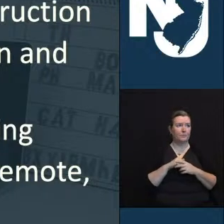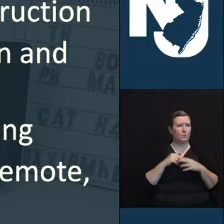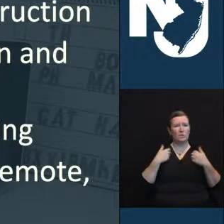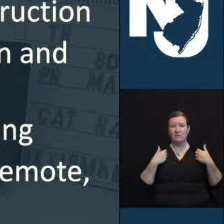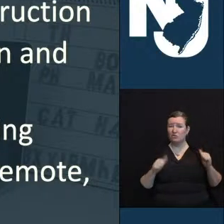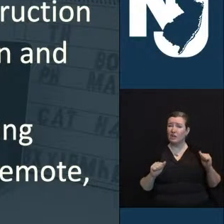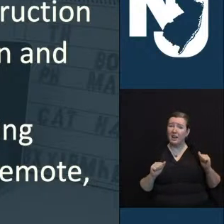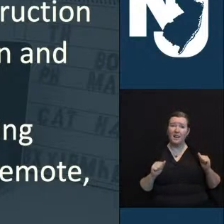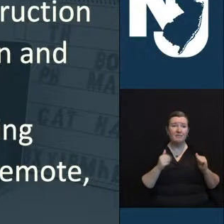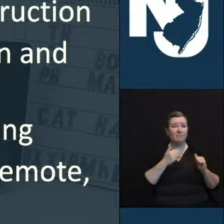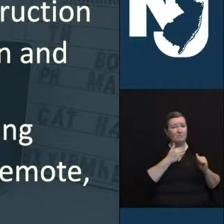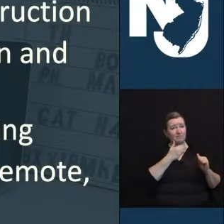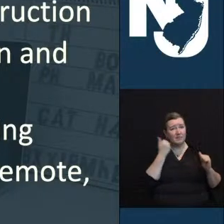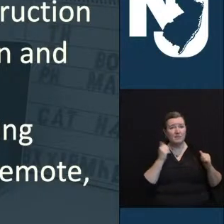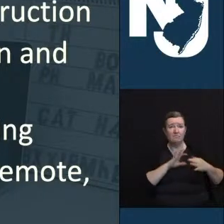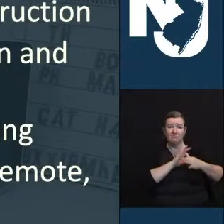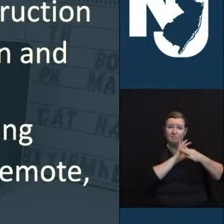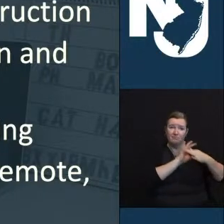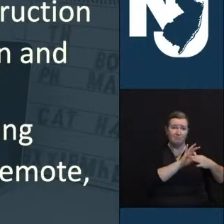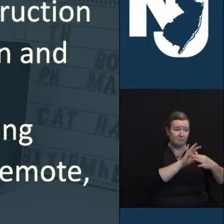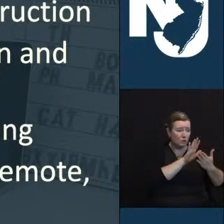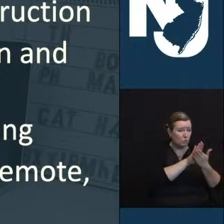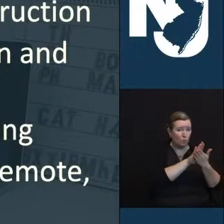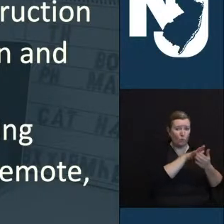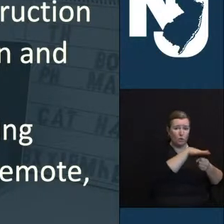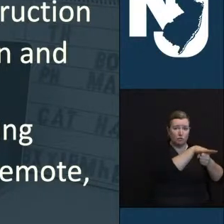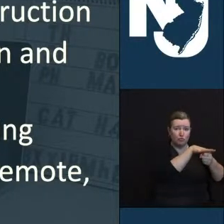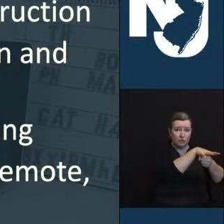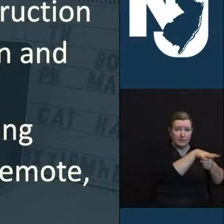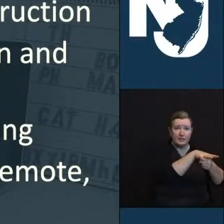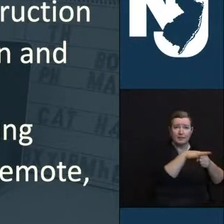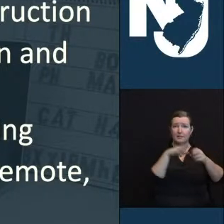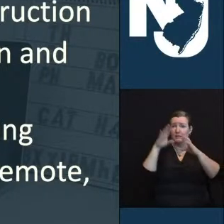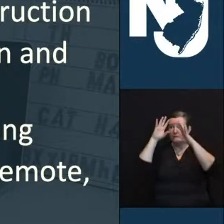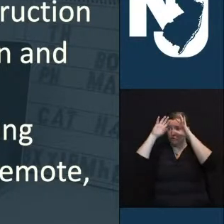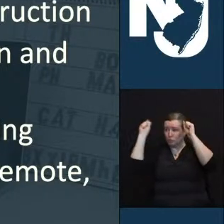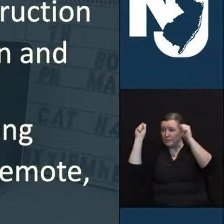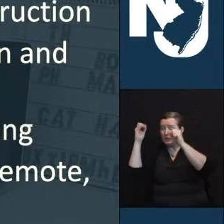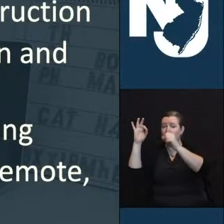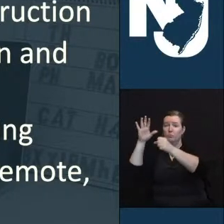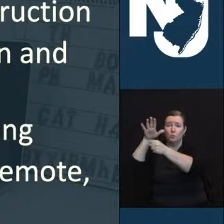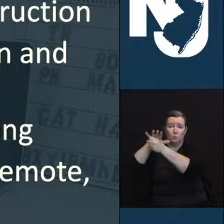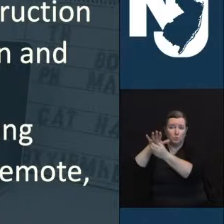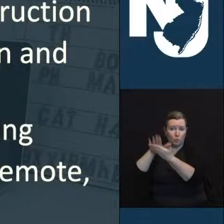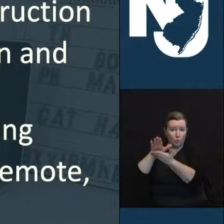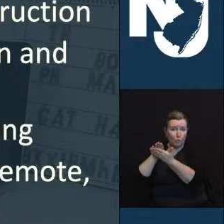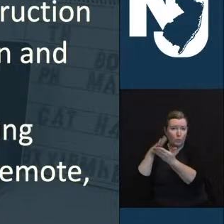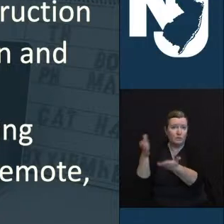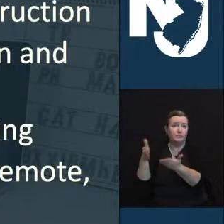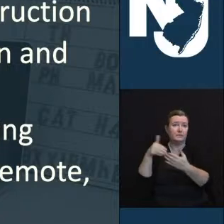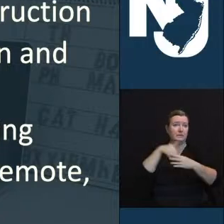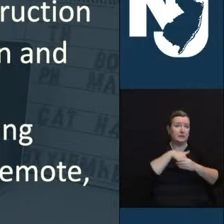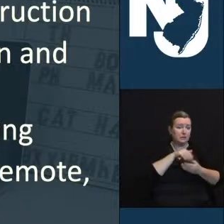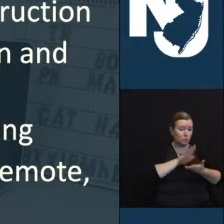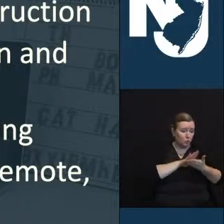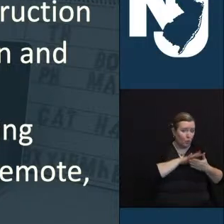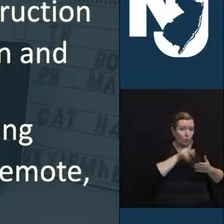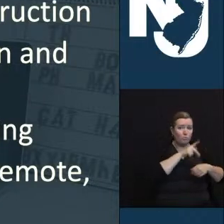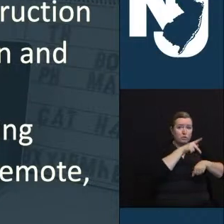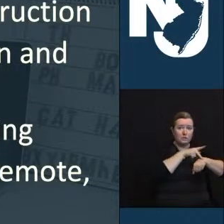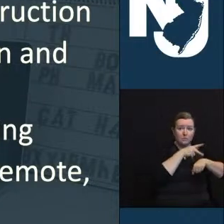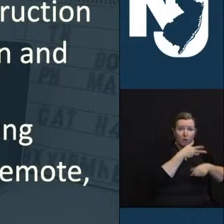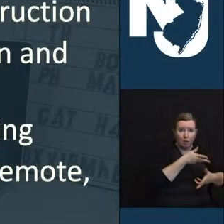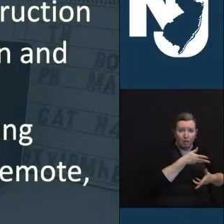with our districts, our superintendents, both at the county and local levels, our administrators, our educators, our moms and dads, and